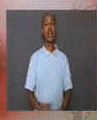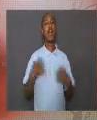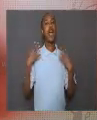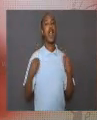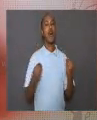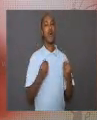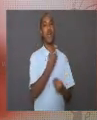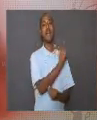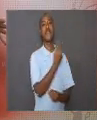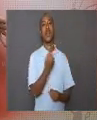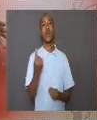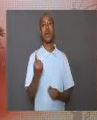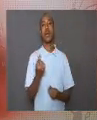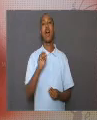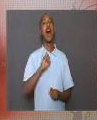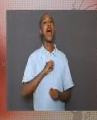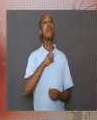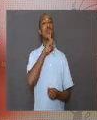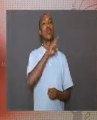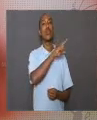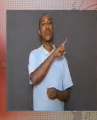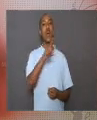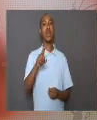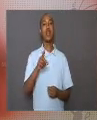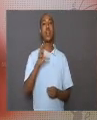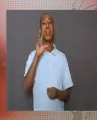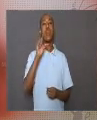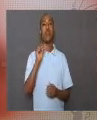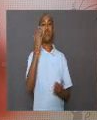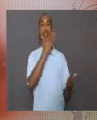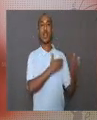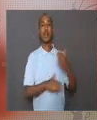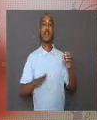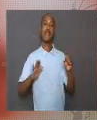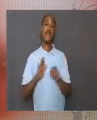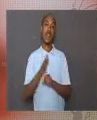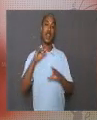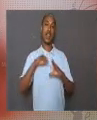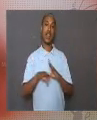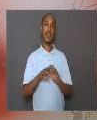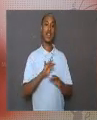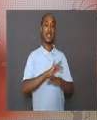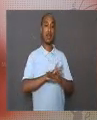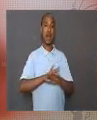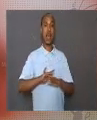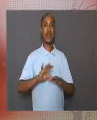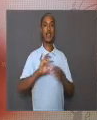Hello, everyone. I am sure you had no trouble filling in the blank